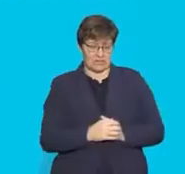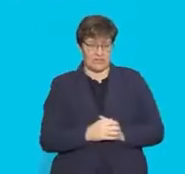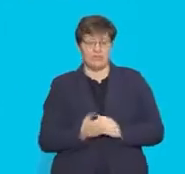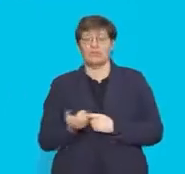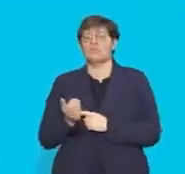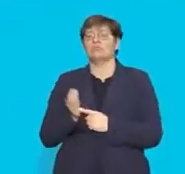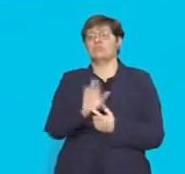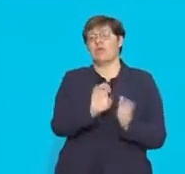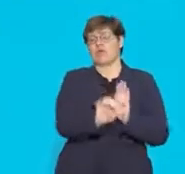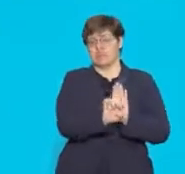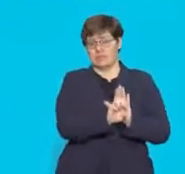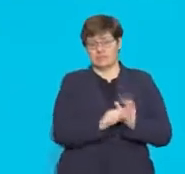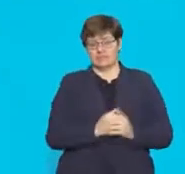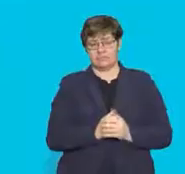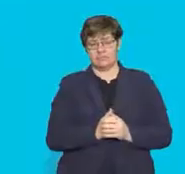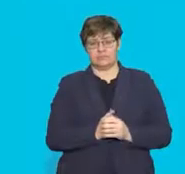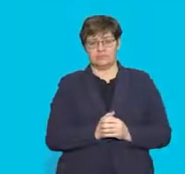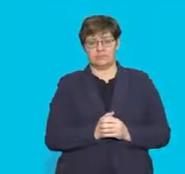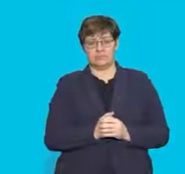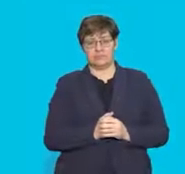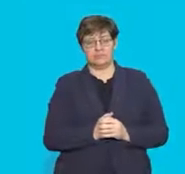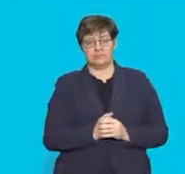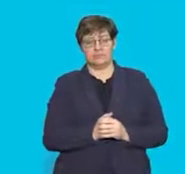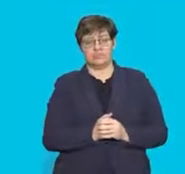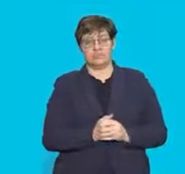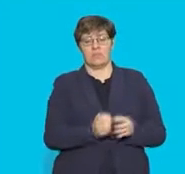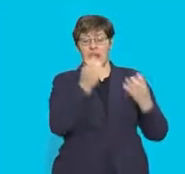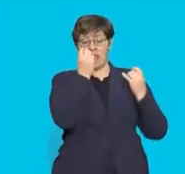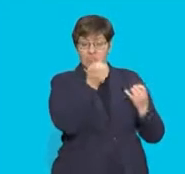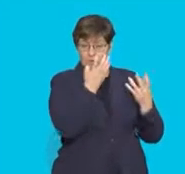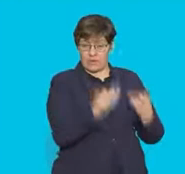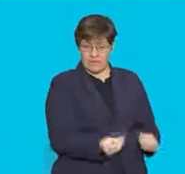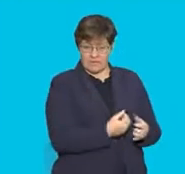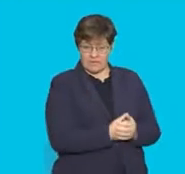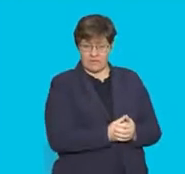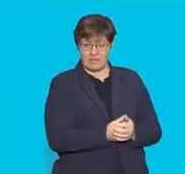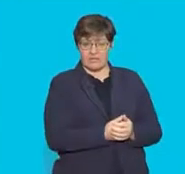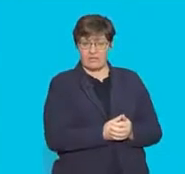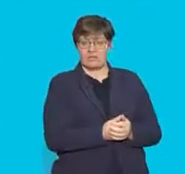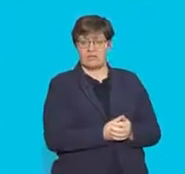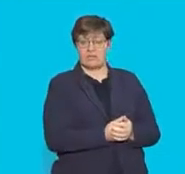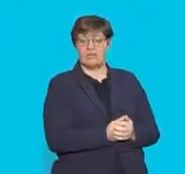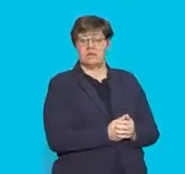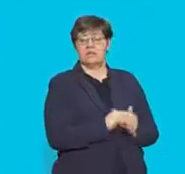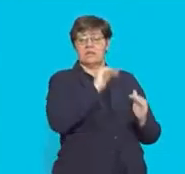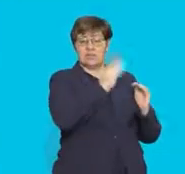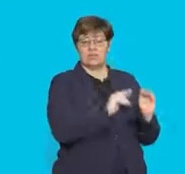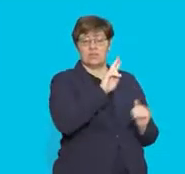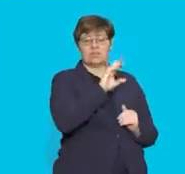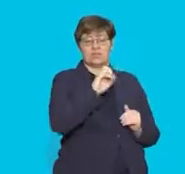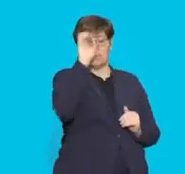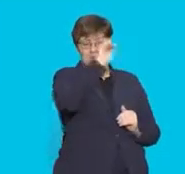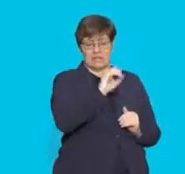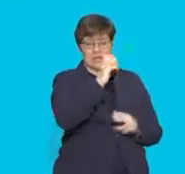means of an example. Here's the information that we have. Depreciation is at 20% per annum on